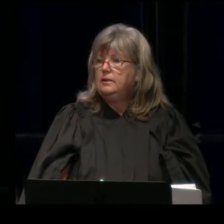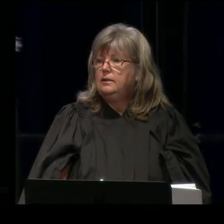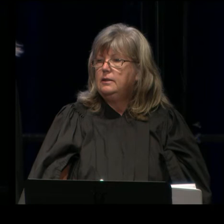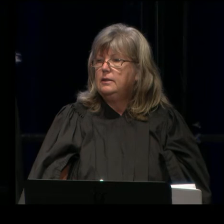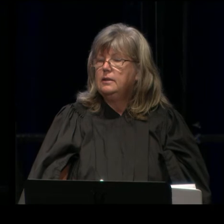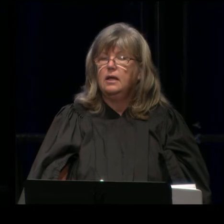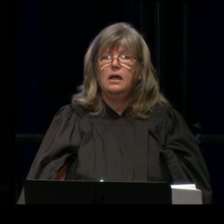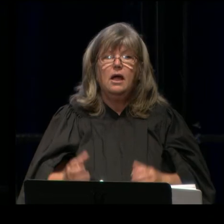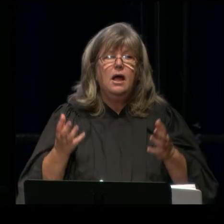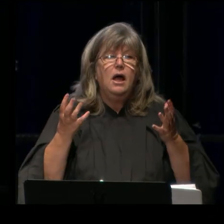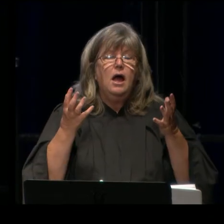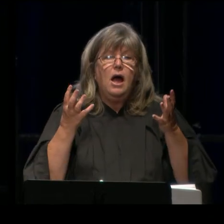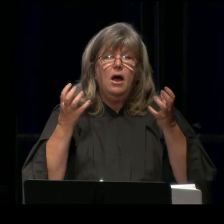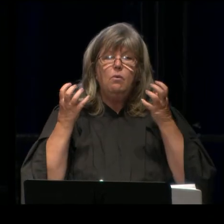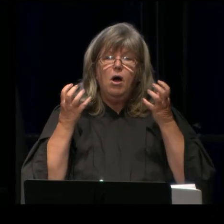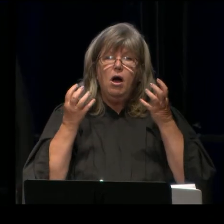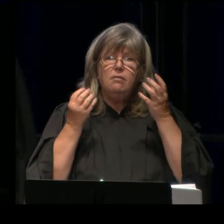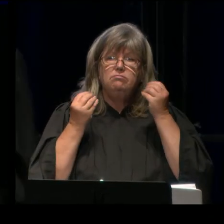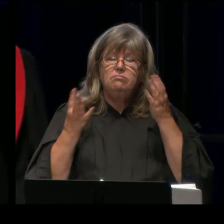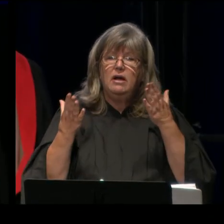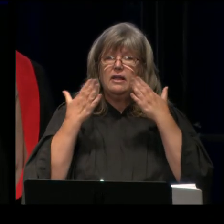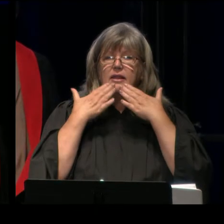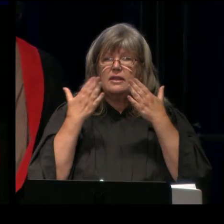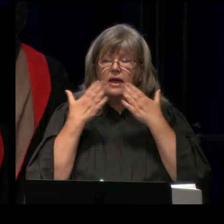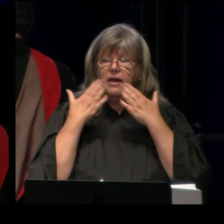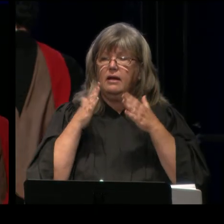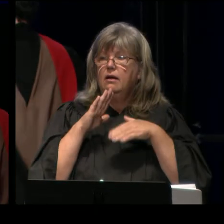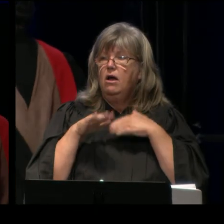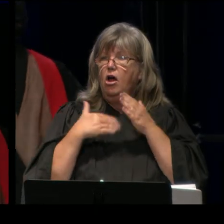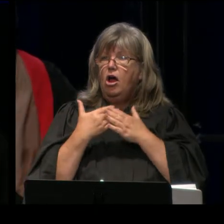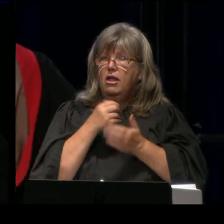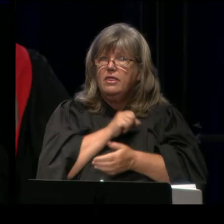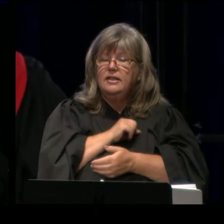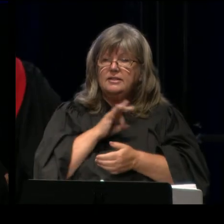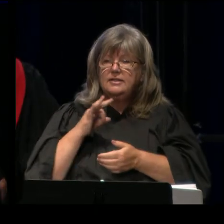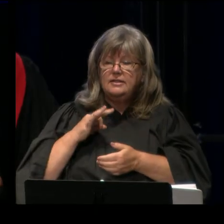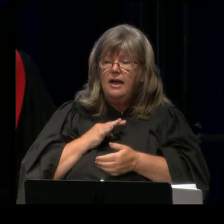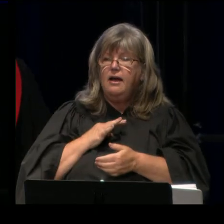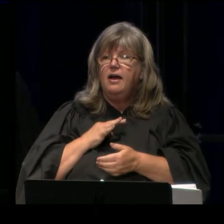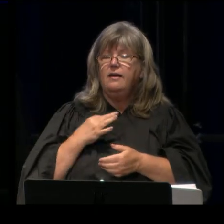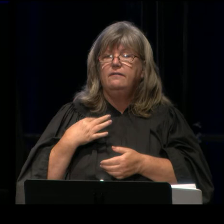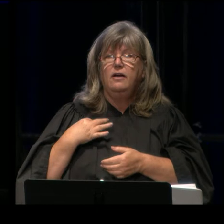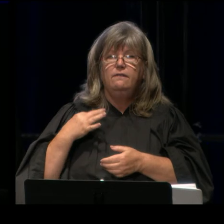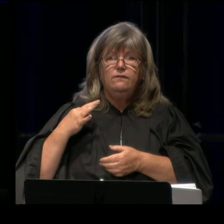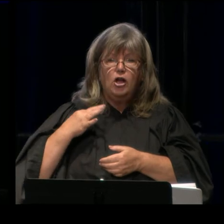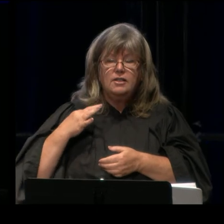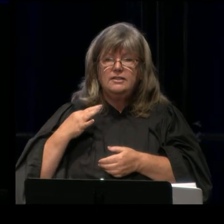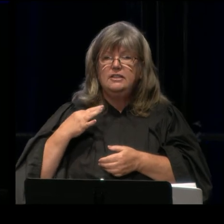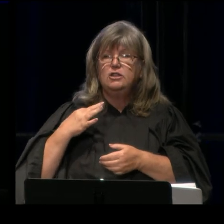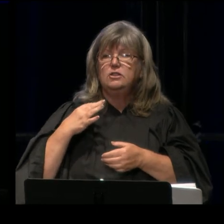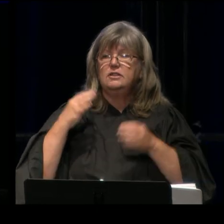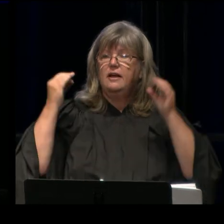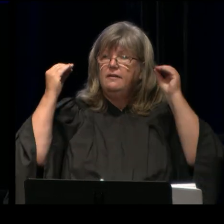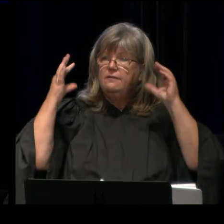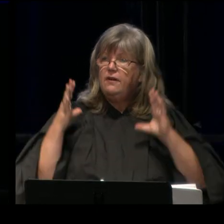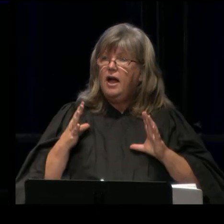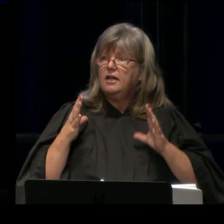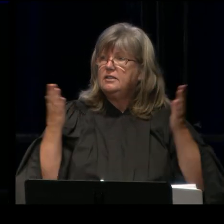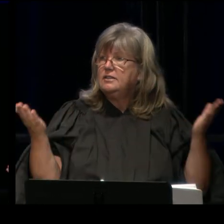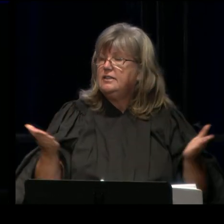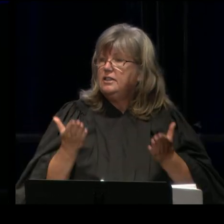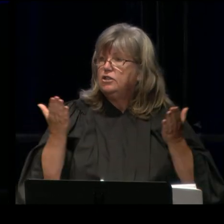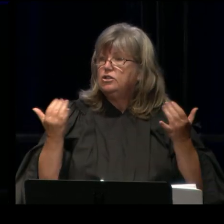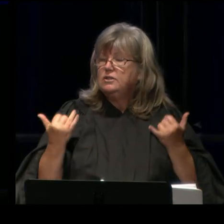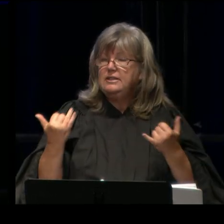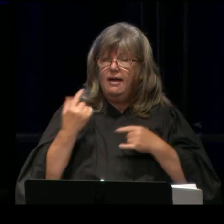I would like to thank all the staff, volunteers, and faculty here today who helped make this ceremony